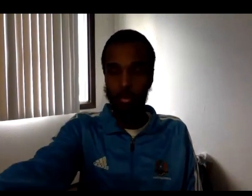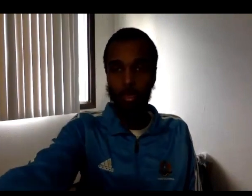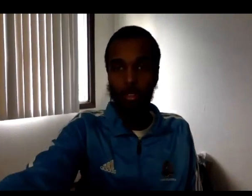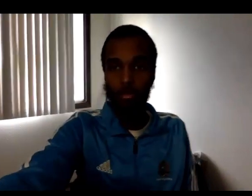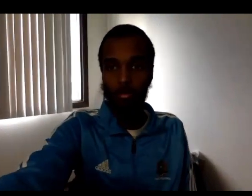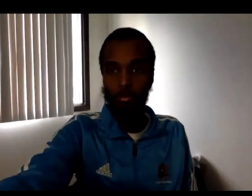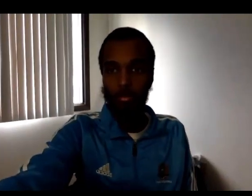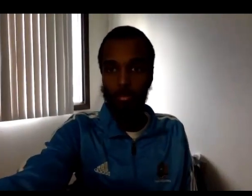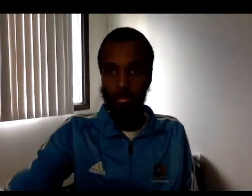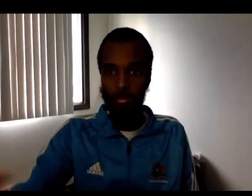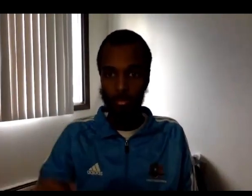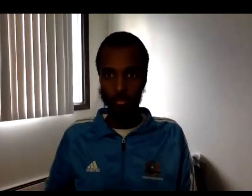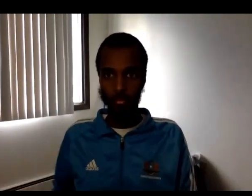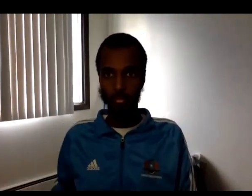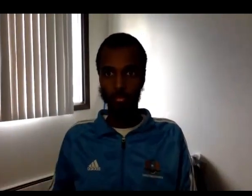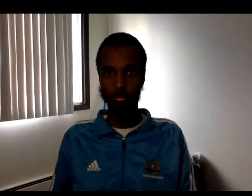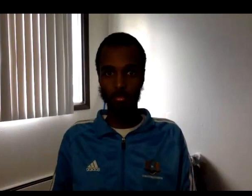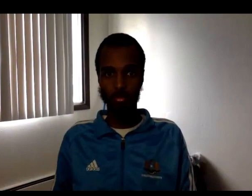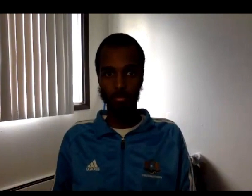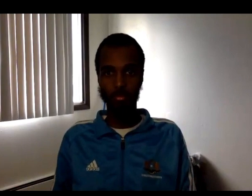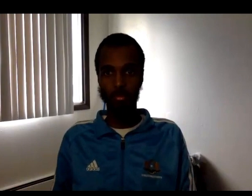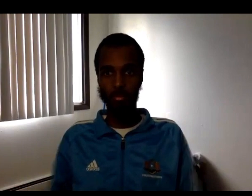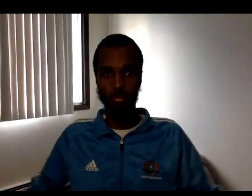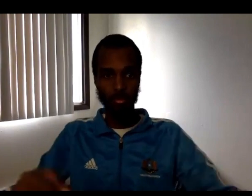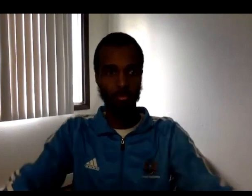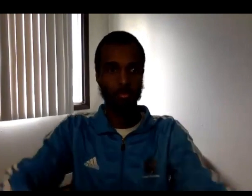Uh, I can't hear you, Joe.